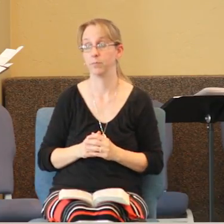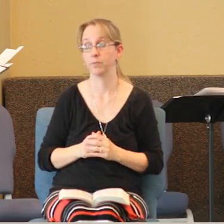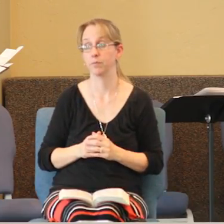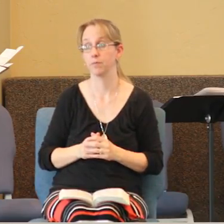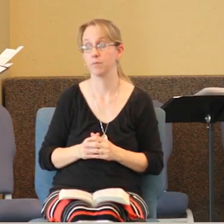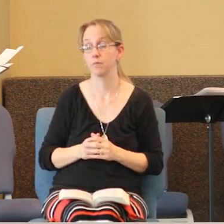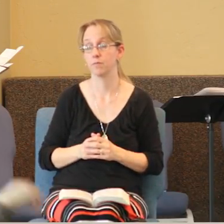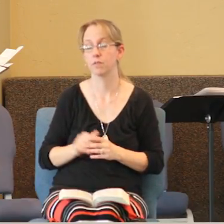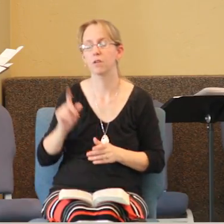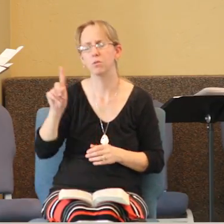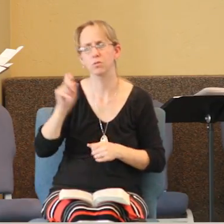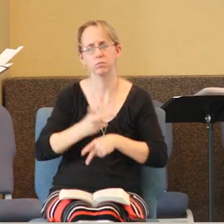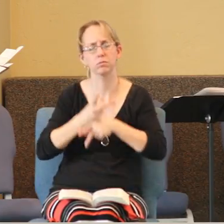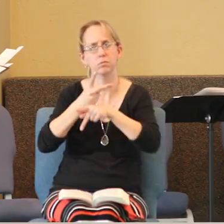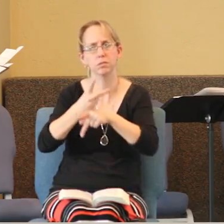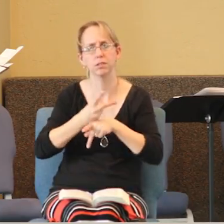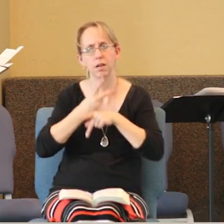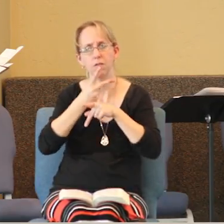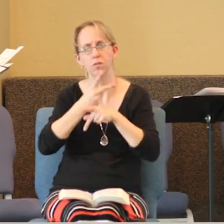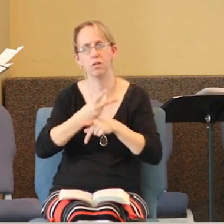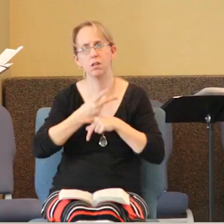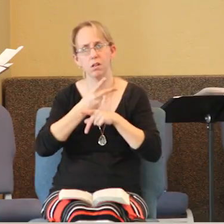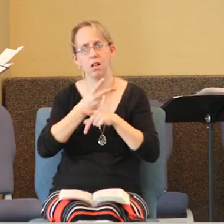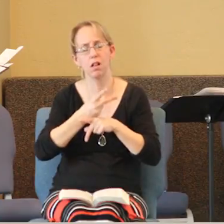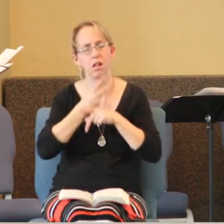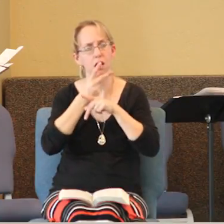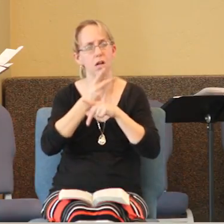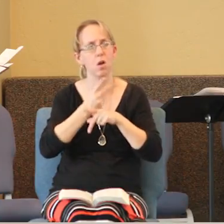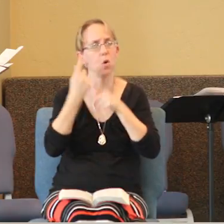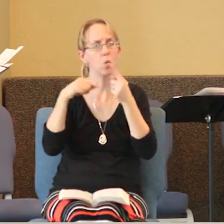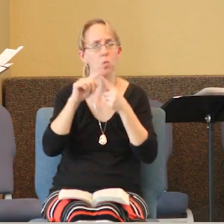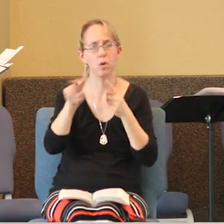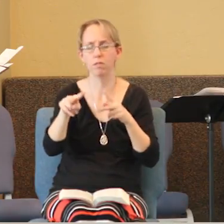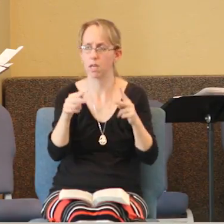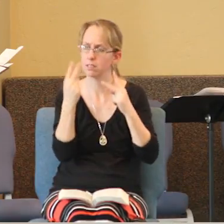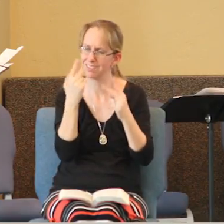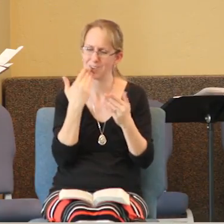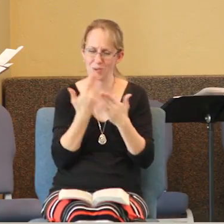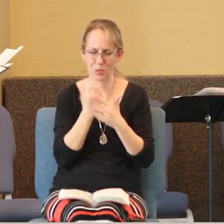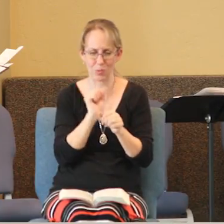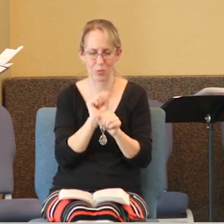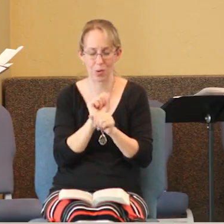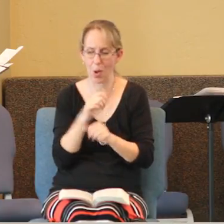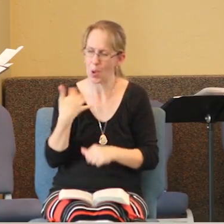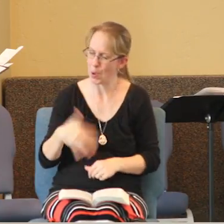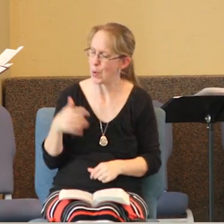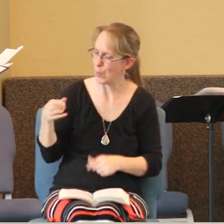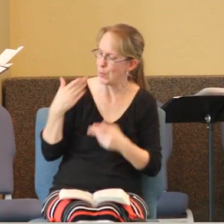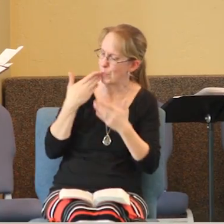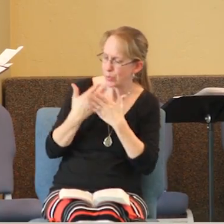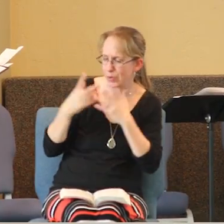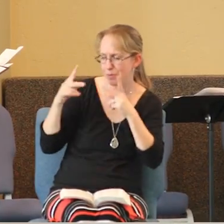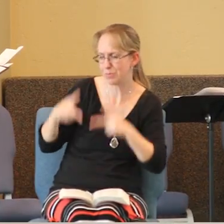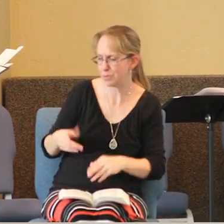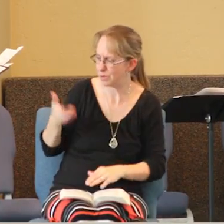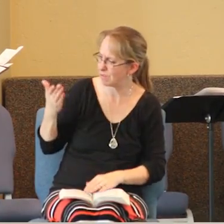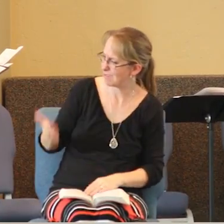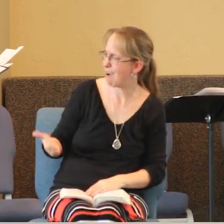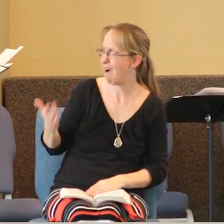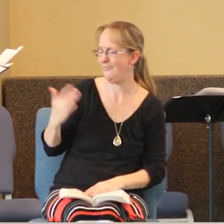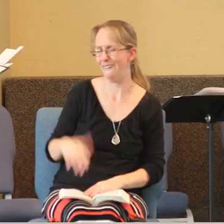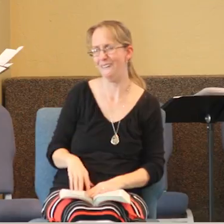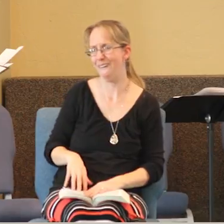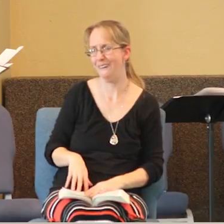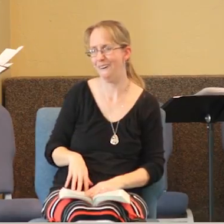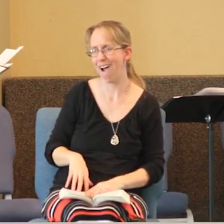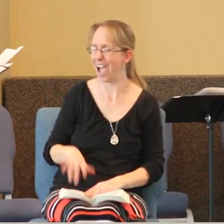But we have to be careful. That when they see our good works, they don't go, man, you're a good person. Man,